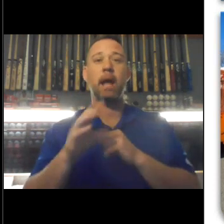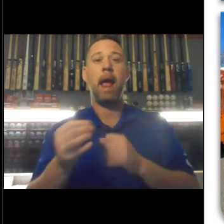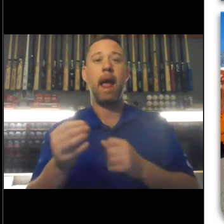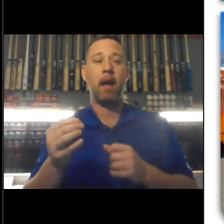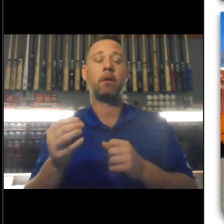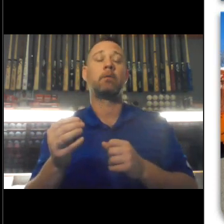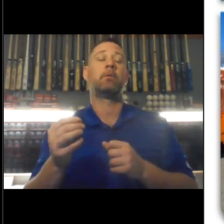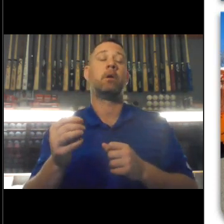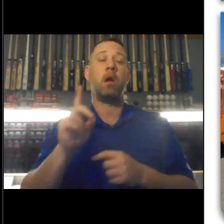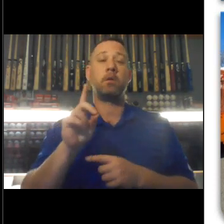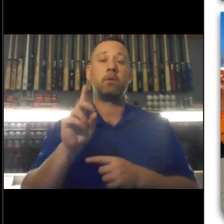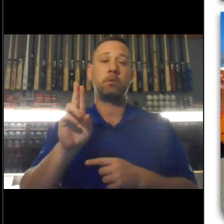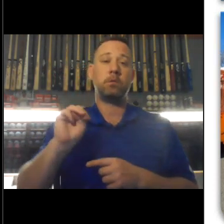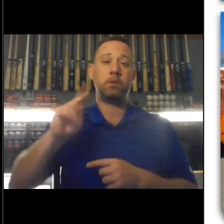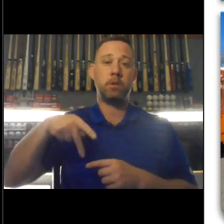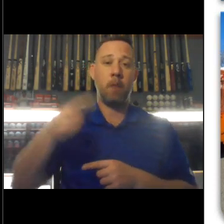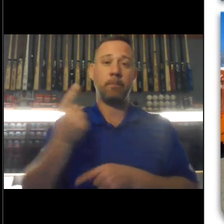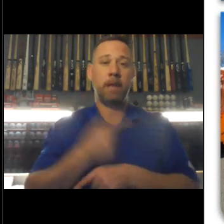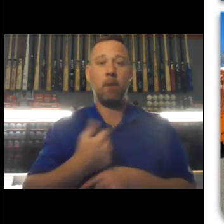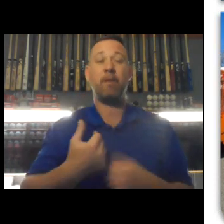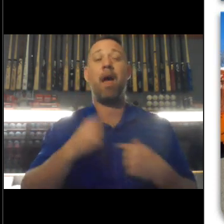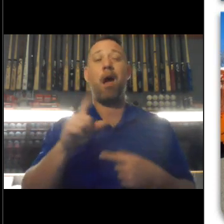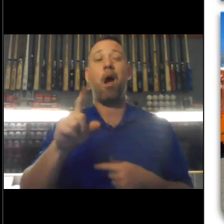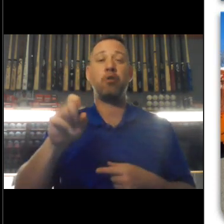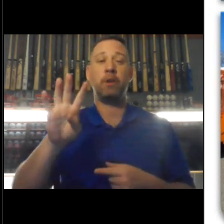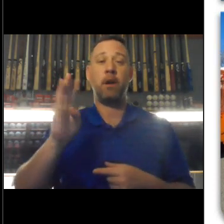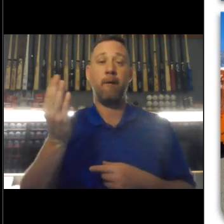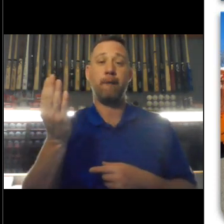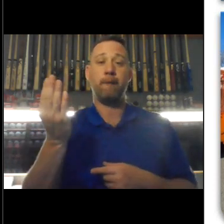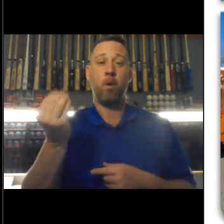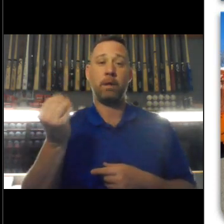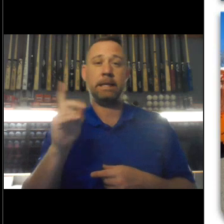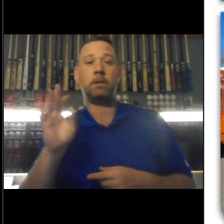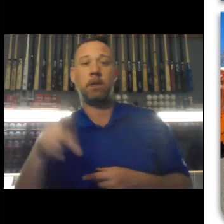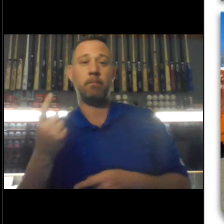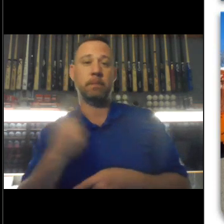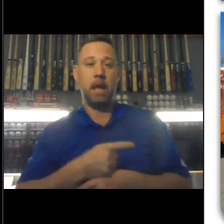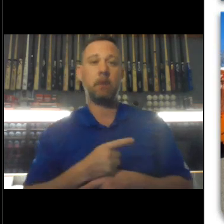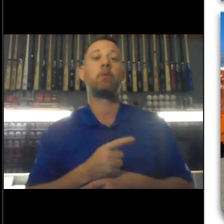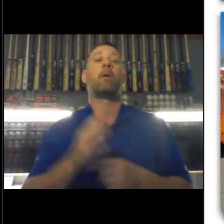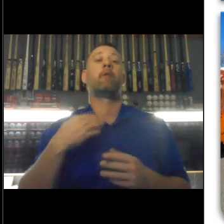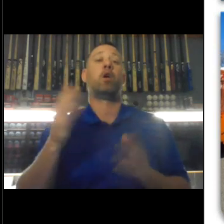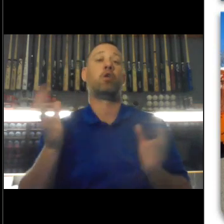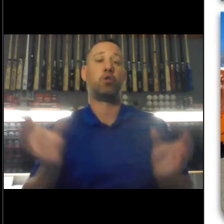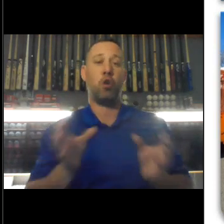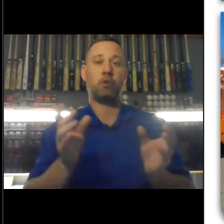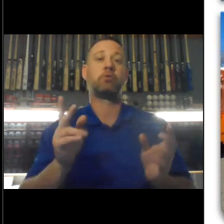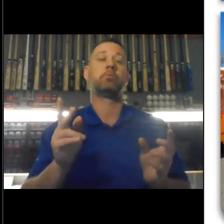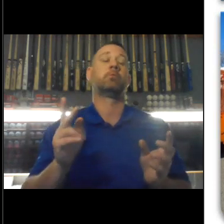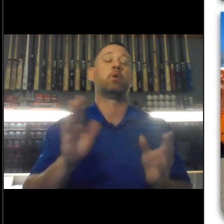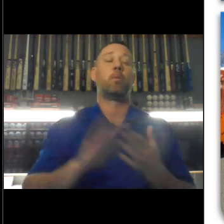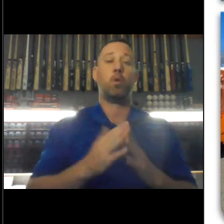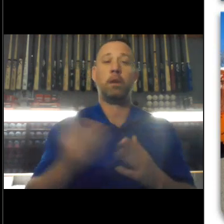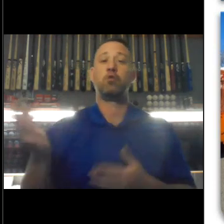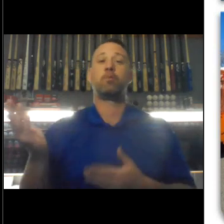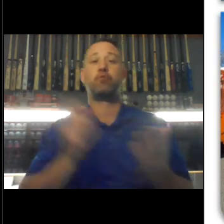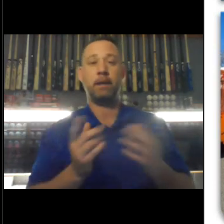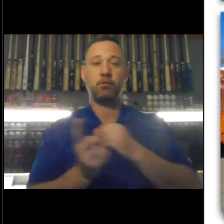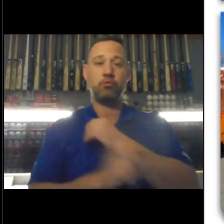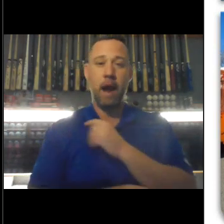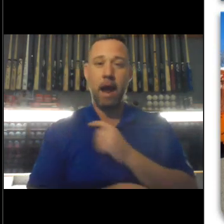state. We've held 114 dump day events, which is where we encourage the community to bring in trash and dump it, like